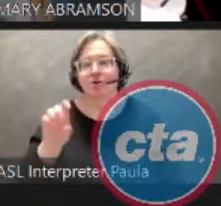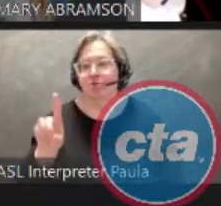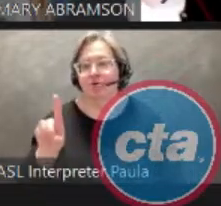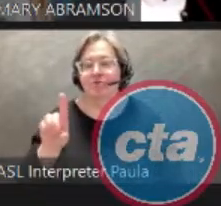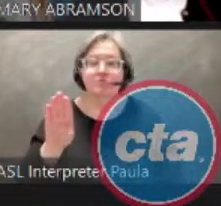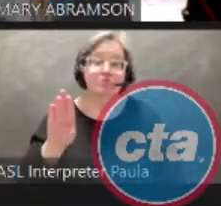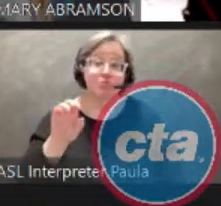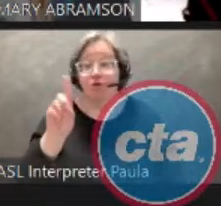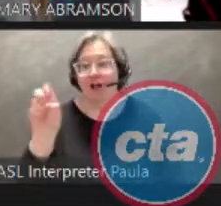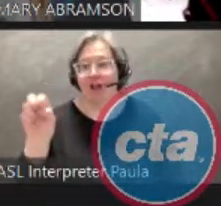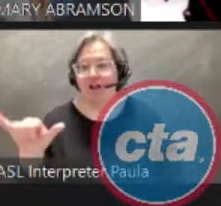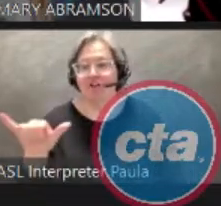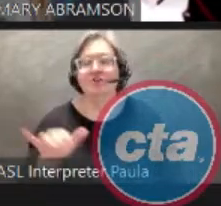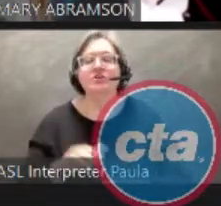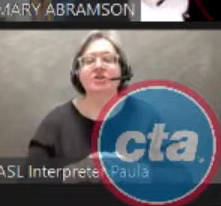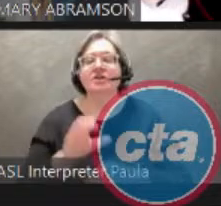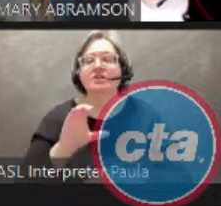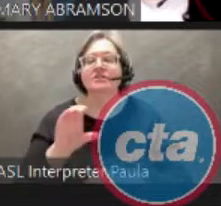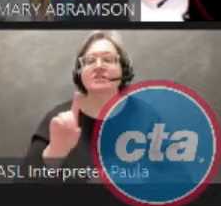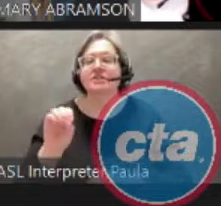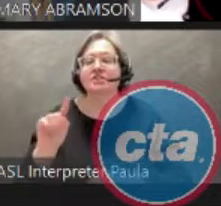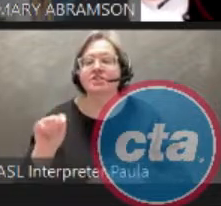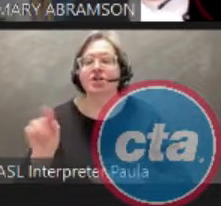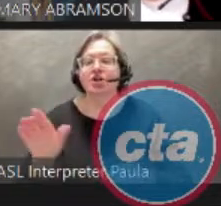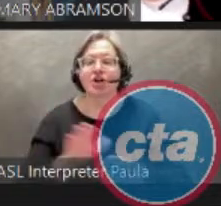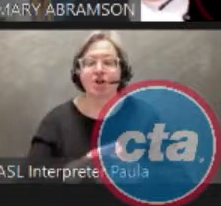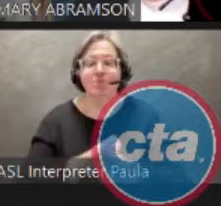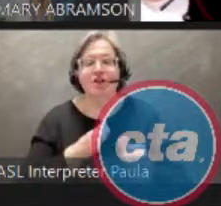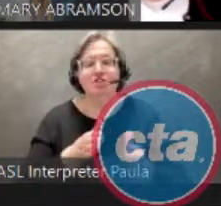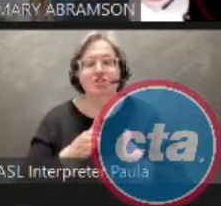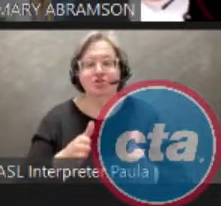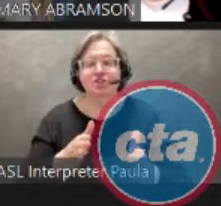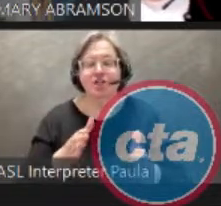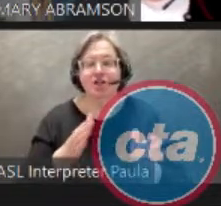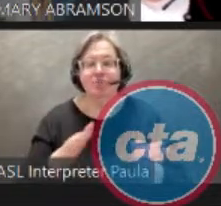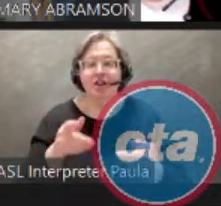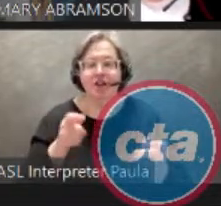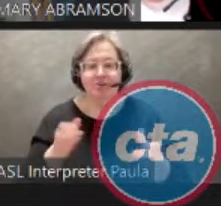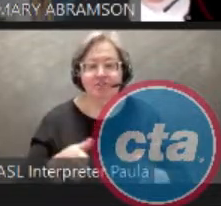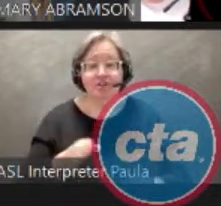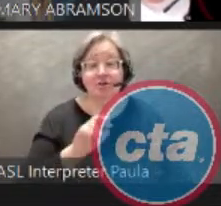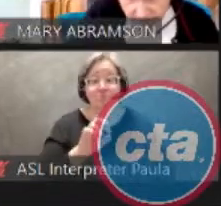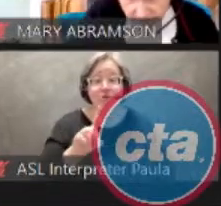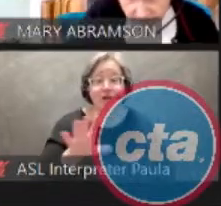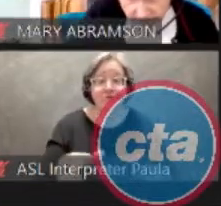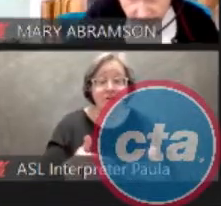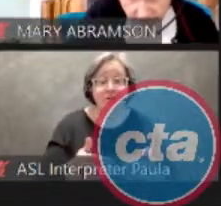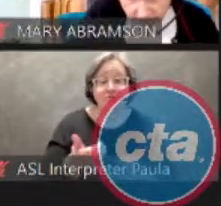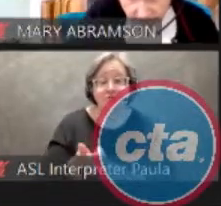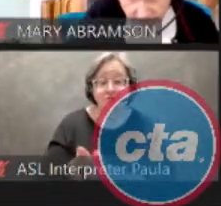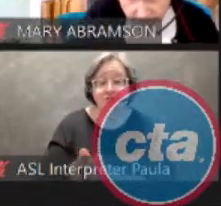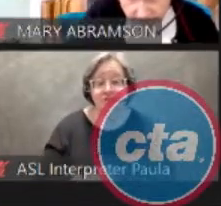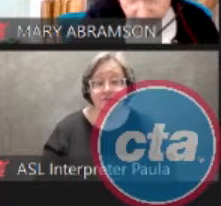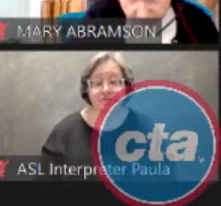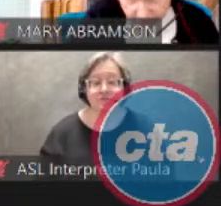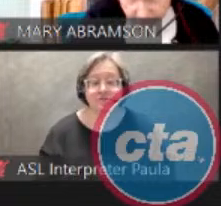Huff. He is the CDOT Complete Streets Planning Manager. Brad, do you want to introduce yourself really quick?